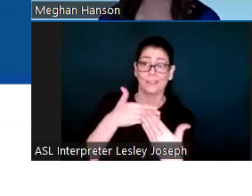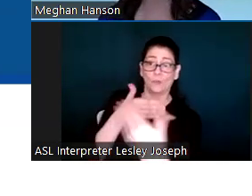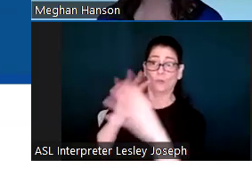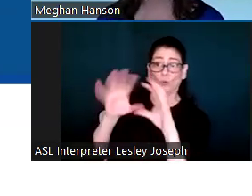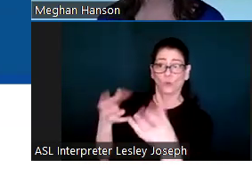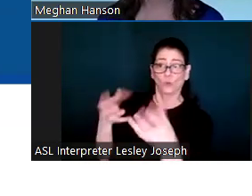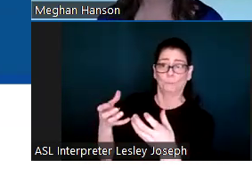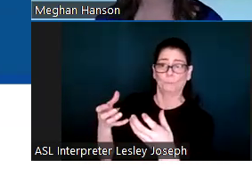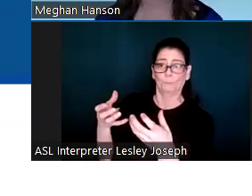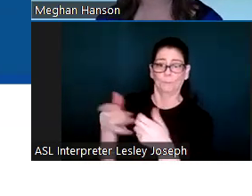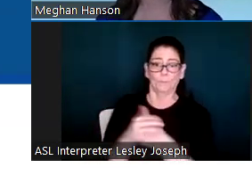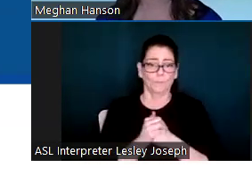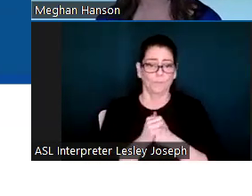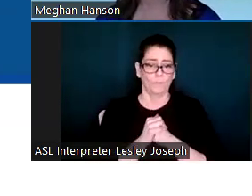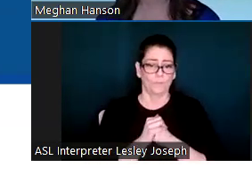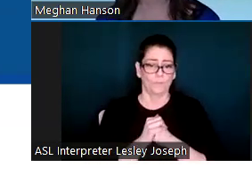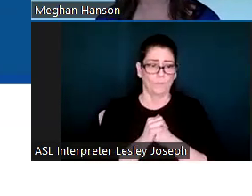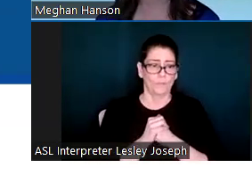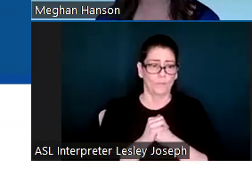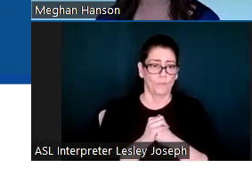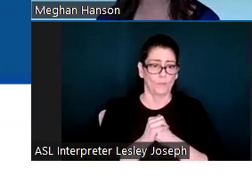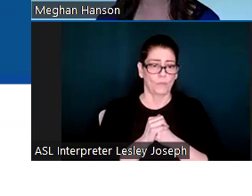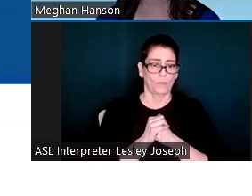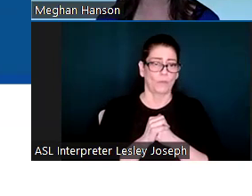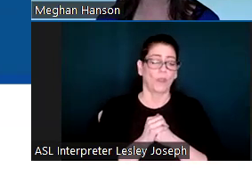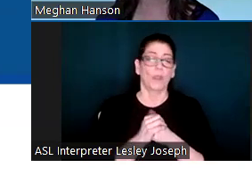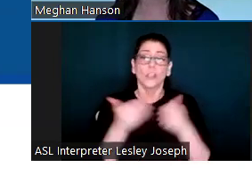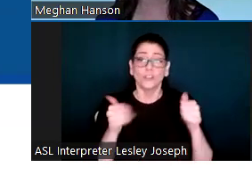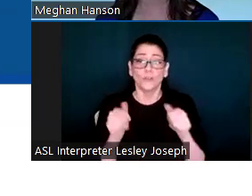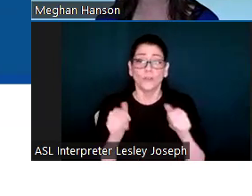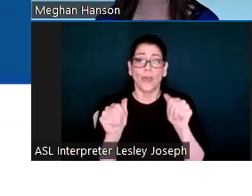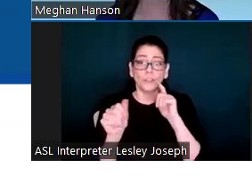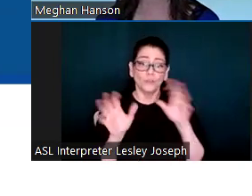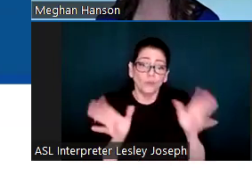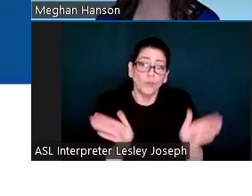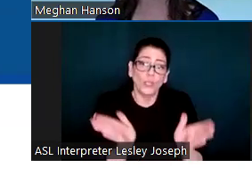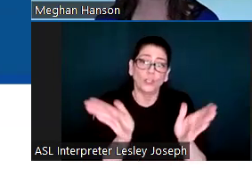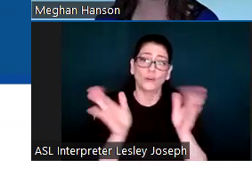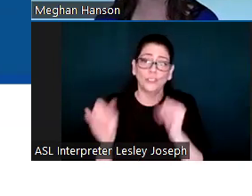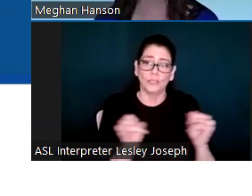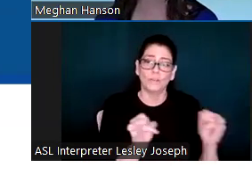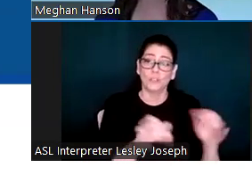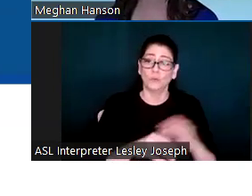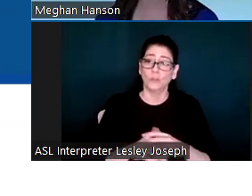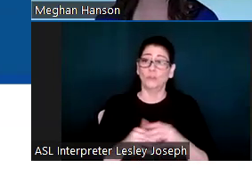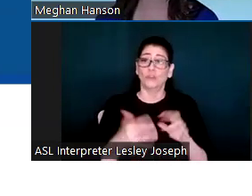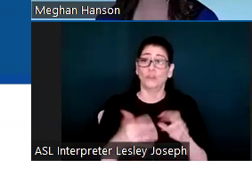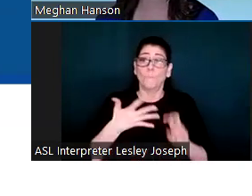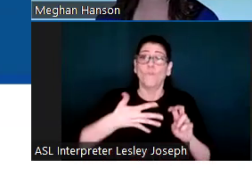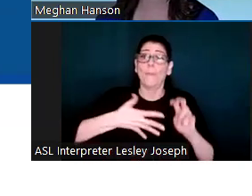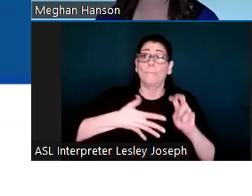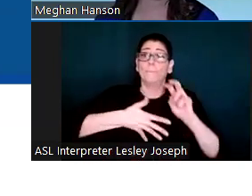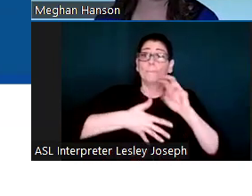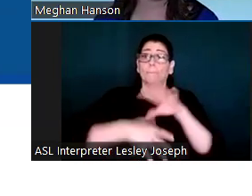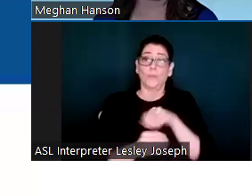So I think the efforts around encouraging individuals to advance in their careers and